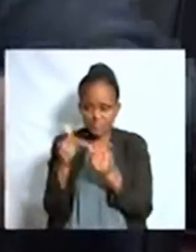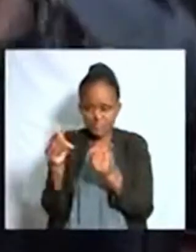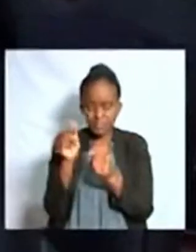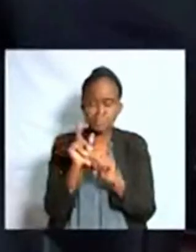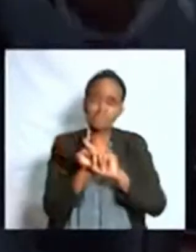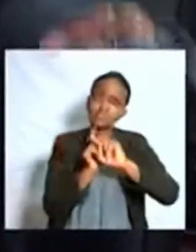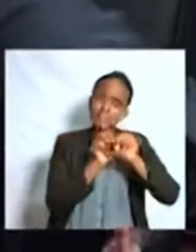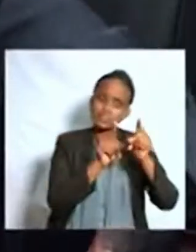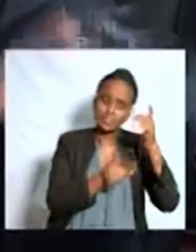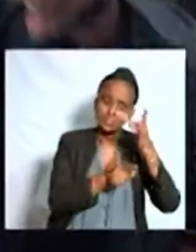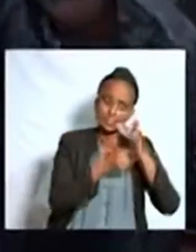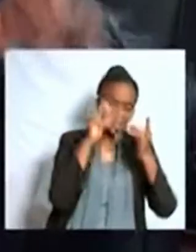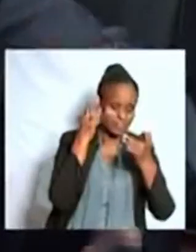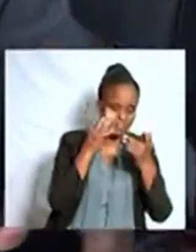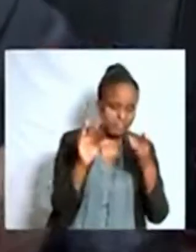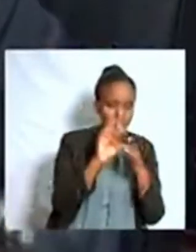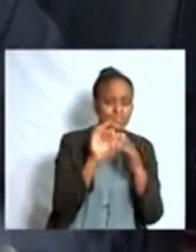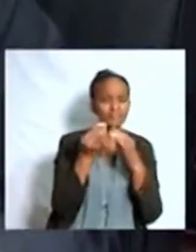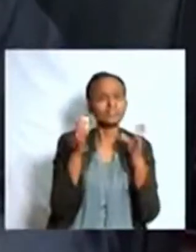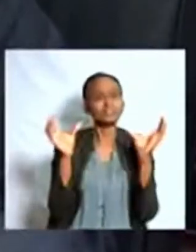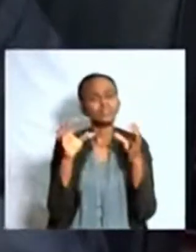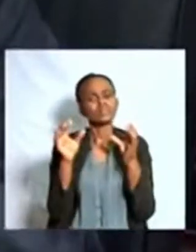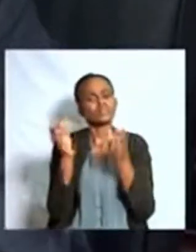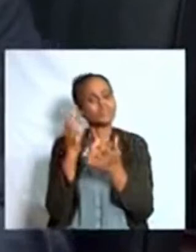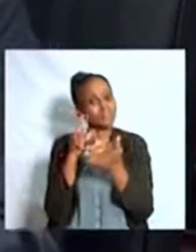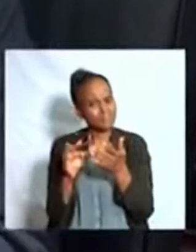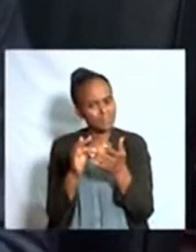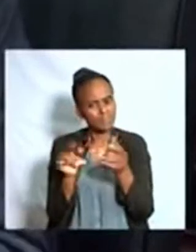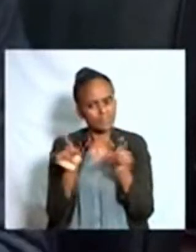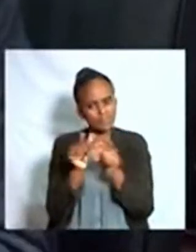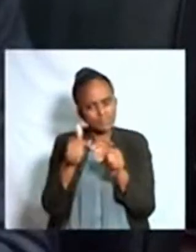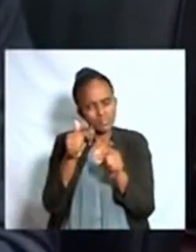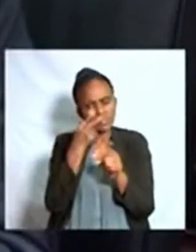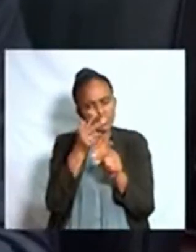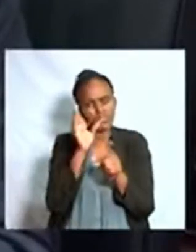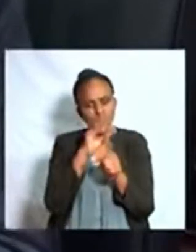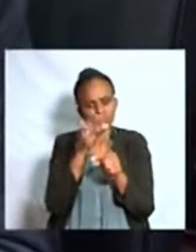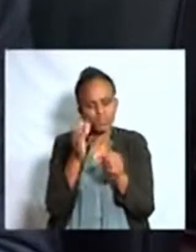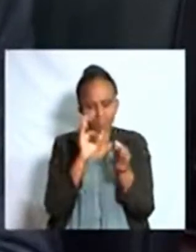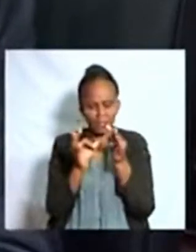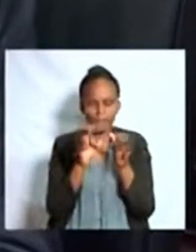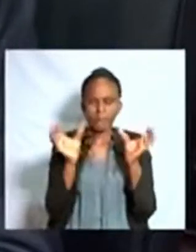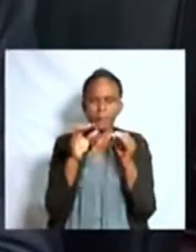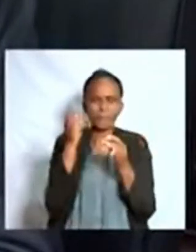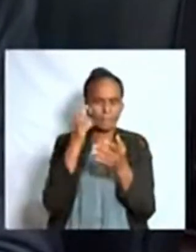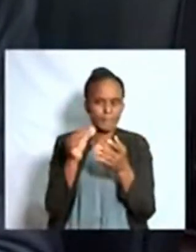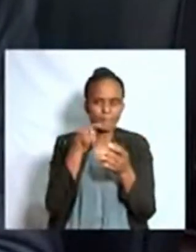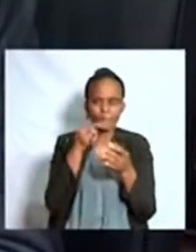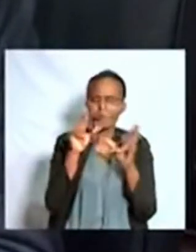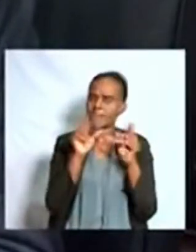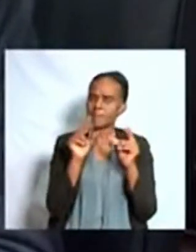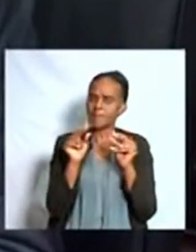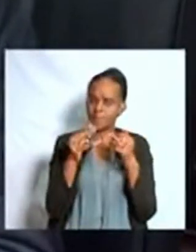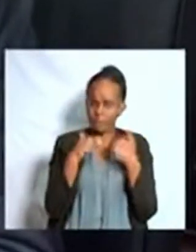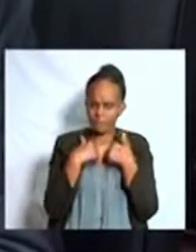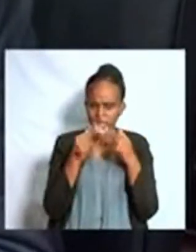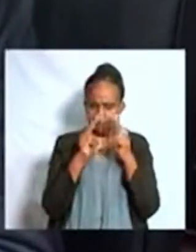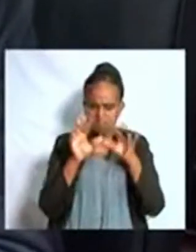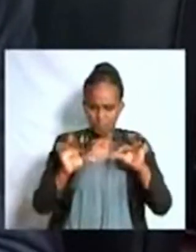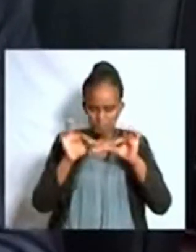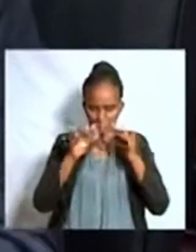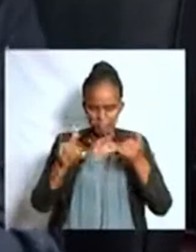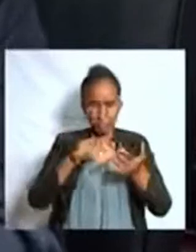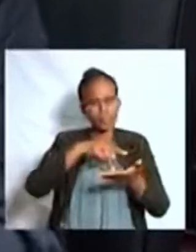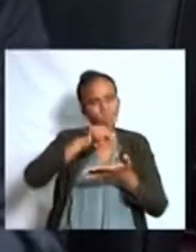to the town clerk or council secretary, and you look at that. If the council secretary says, no, it is important to be